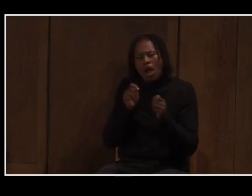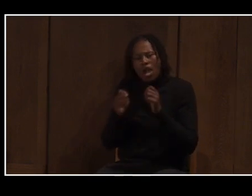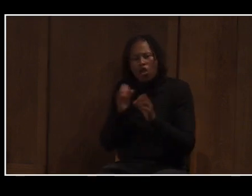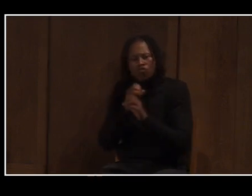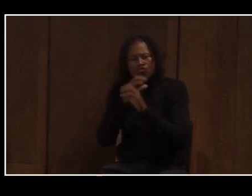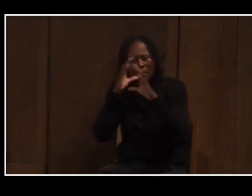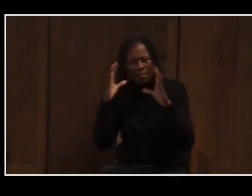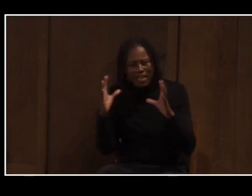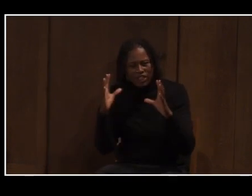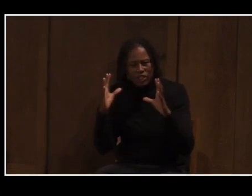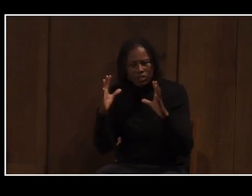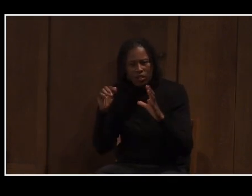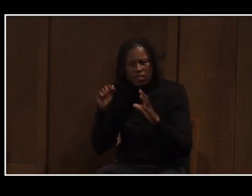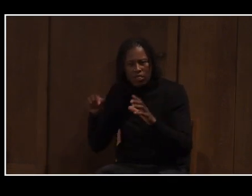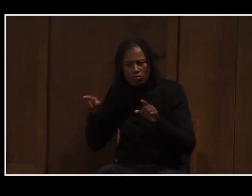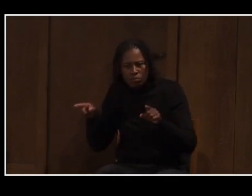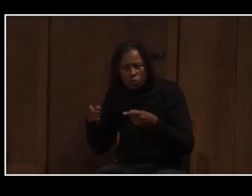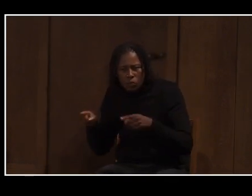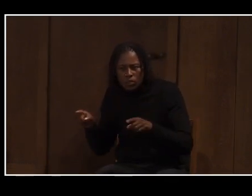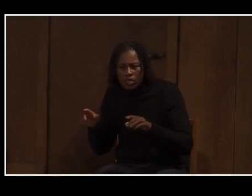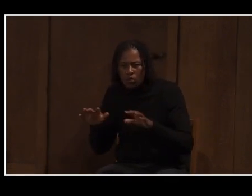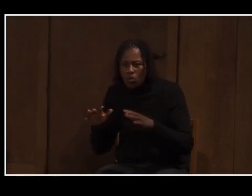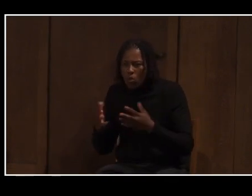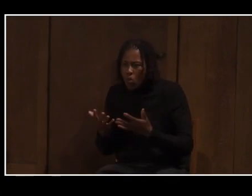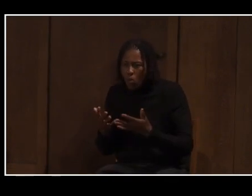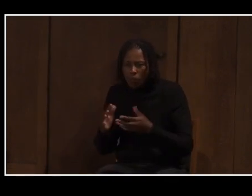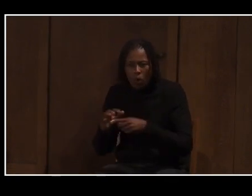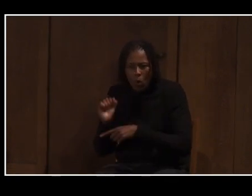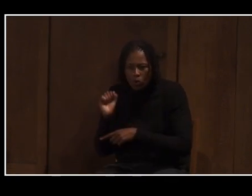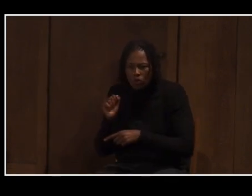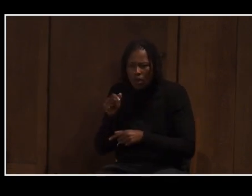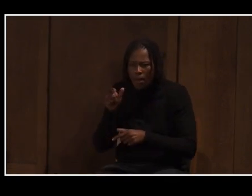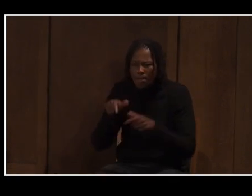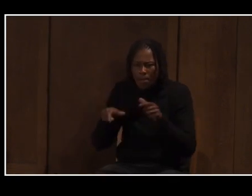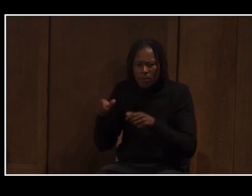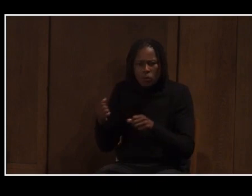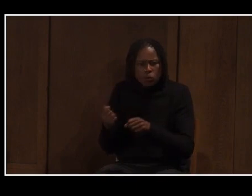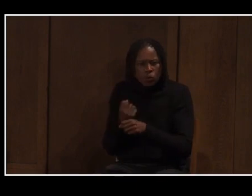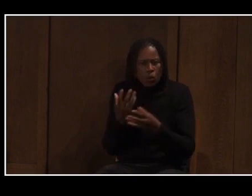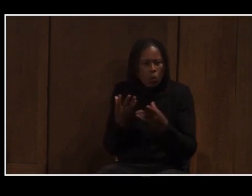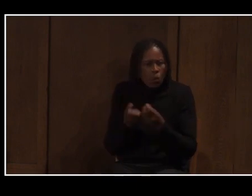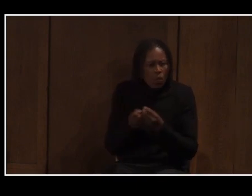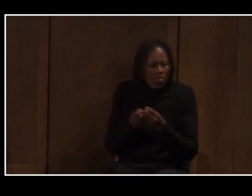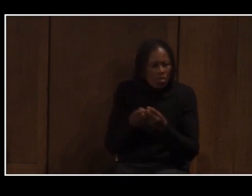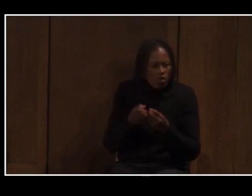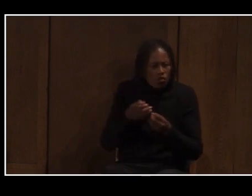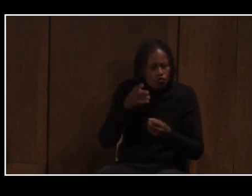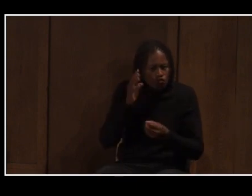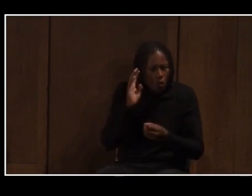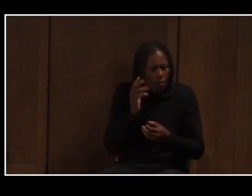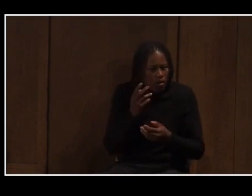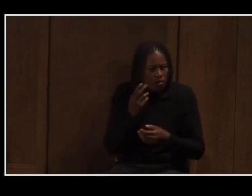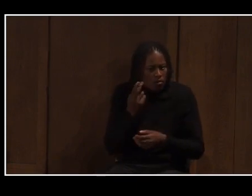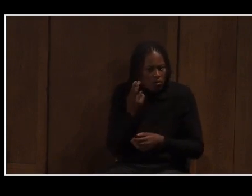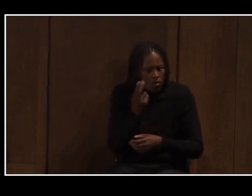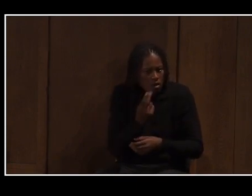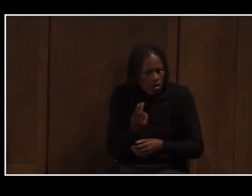imagination. And people do that all the time. People do it with Greco-Roman art. People do it all the time. And I'm like,